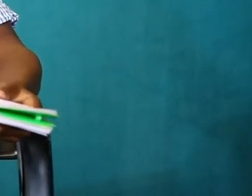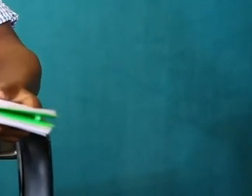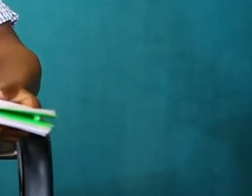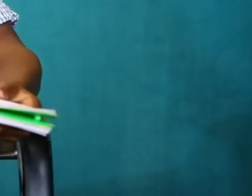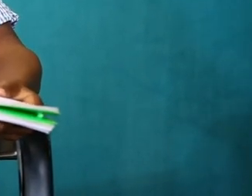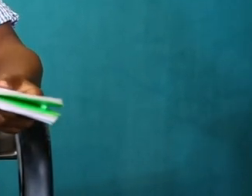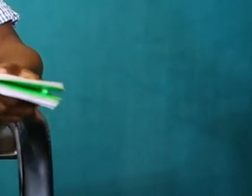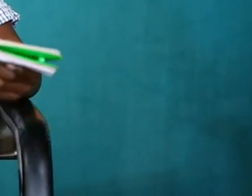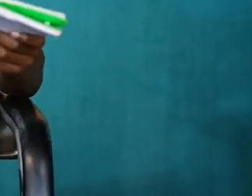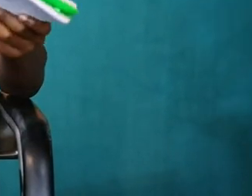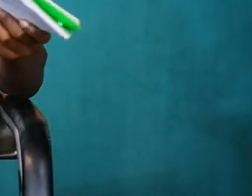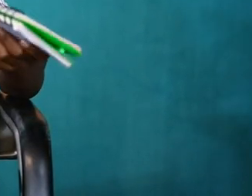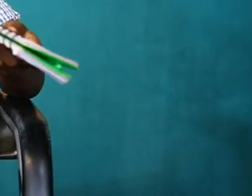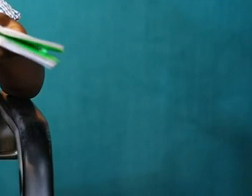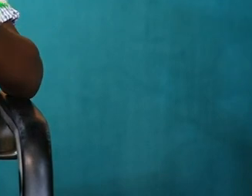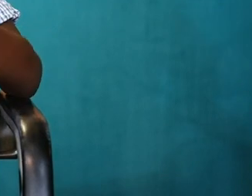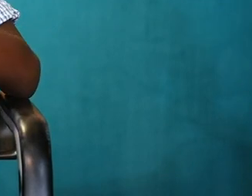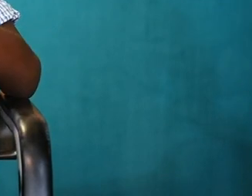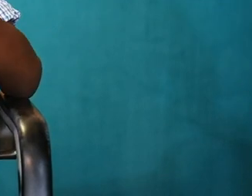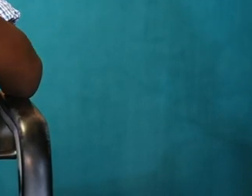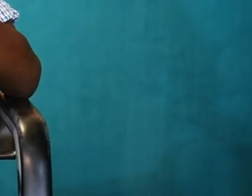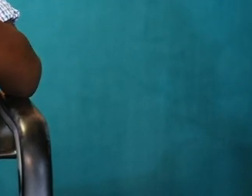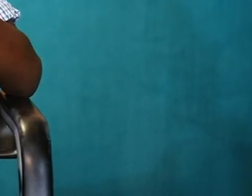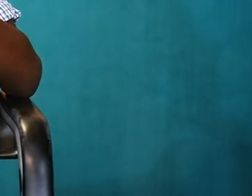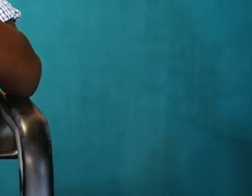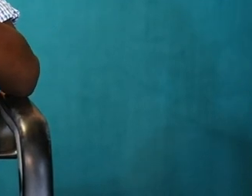matter. Mm-hmm. The